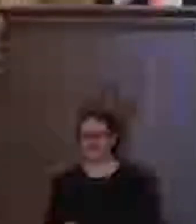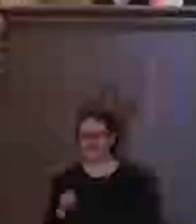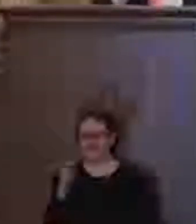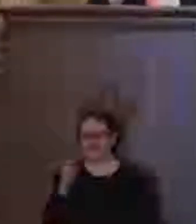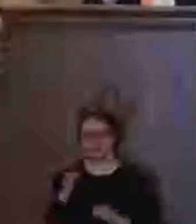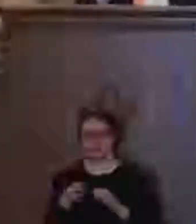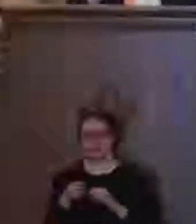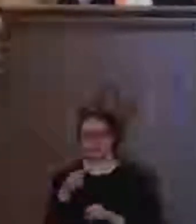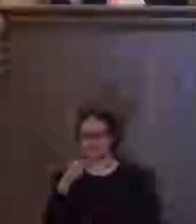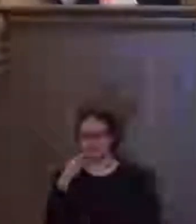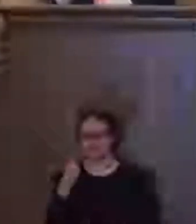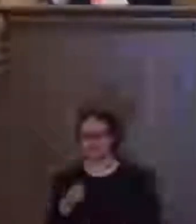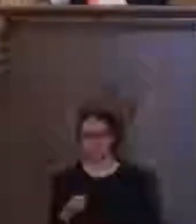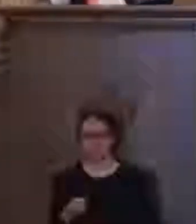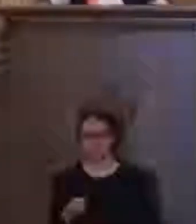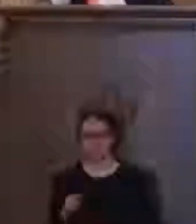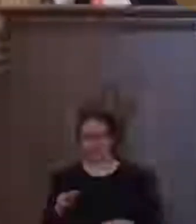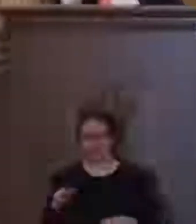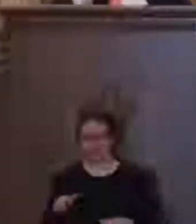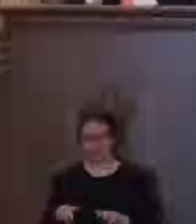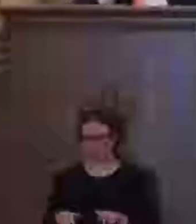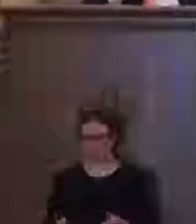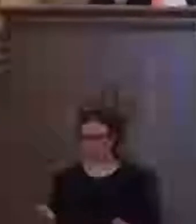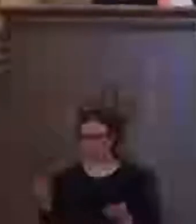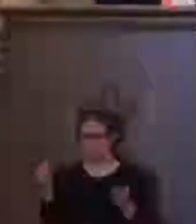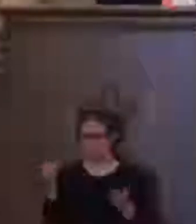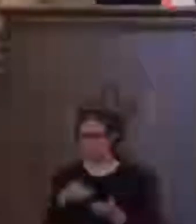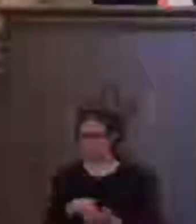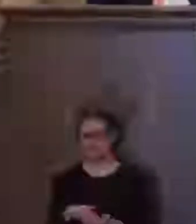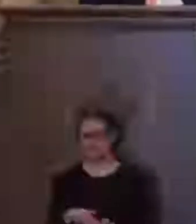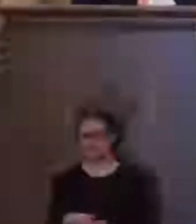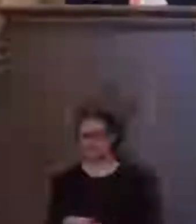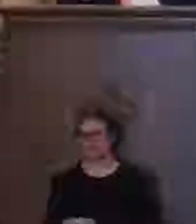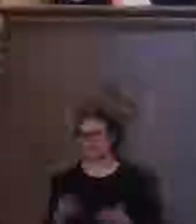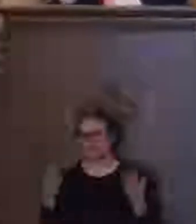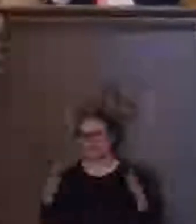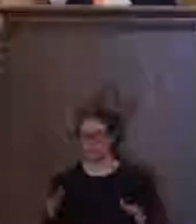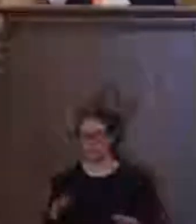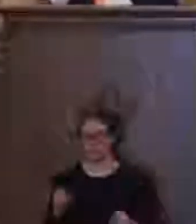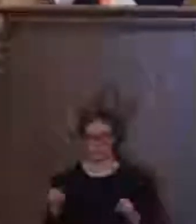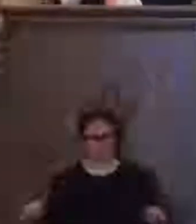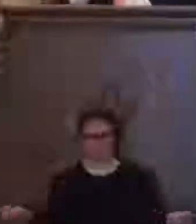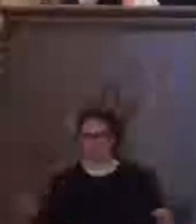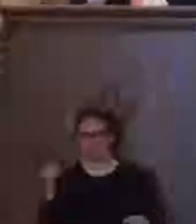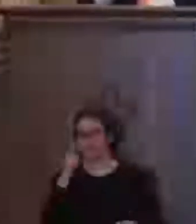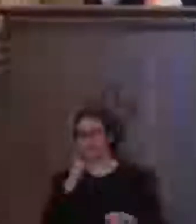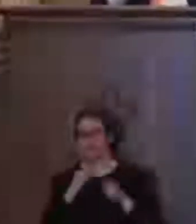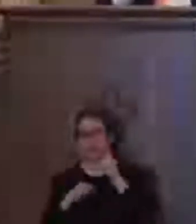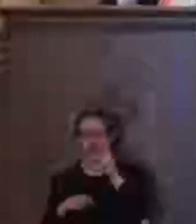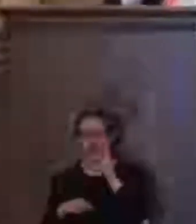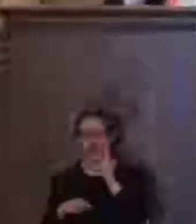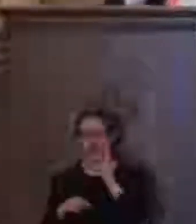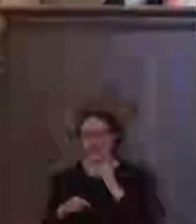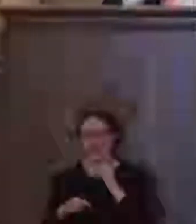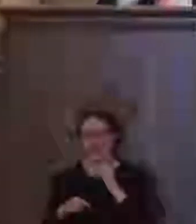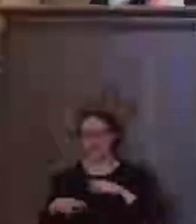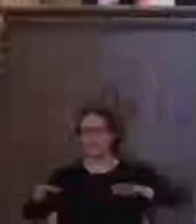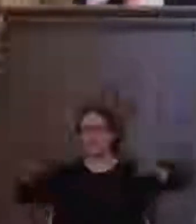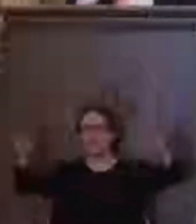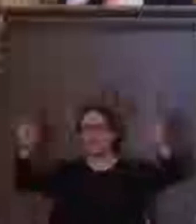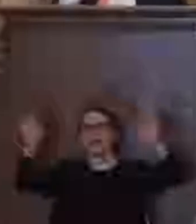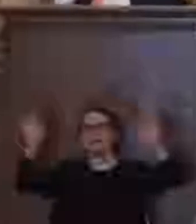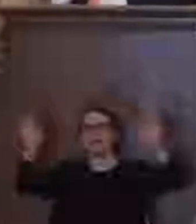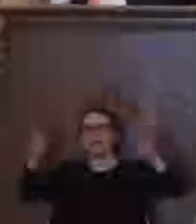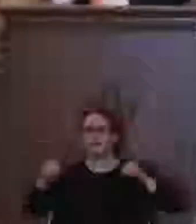And he was... Man, I walked down after the message had ended, and he was up there crying and weeping with his hands